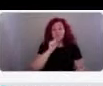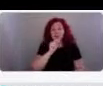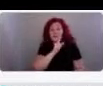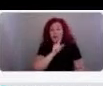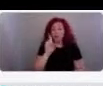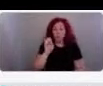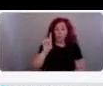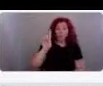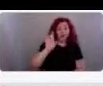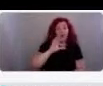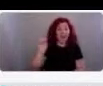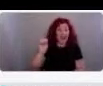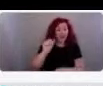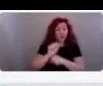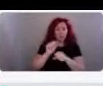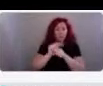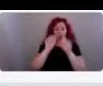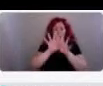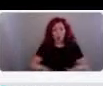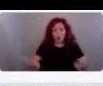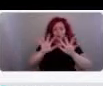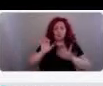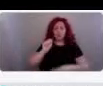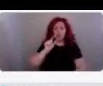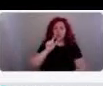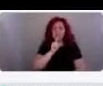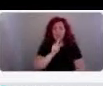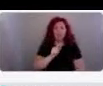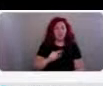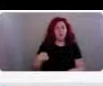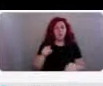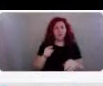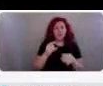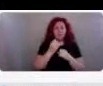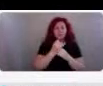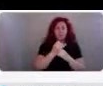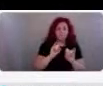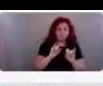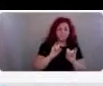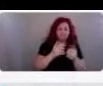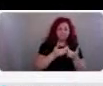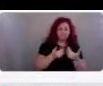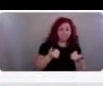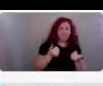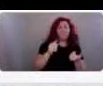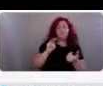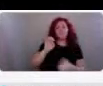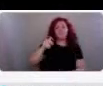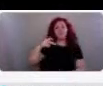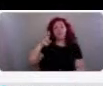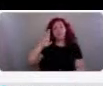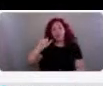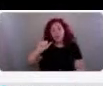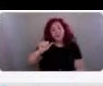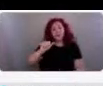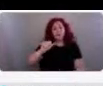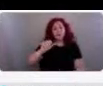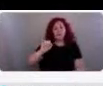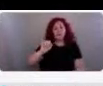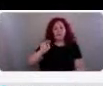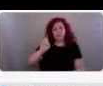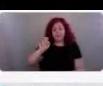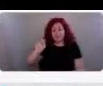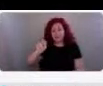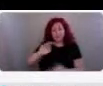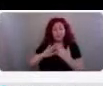scottsdale we are very interdependent with the salt river pima maricopa indian community or the si srpmic